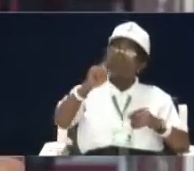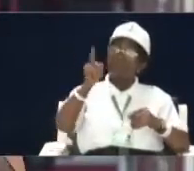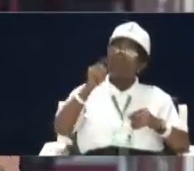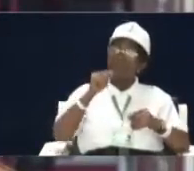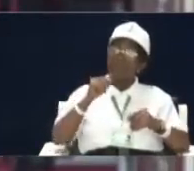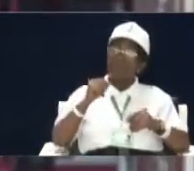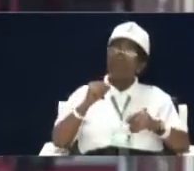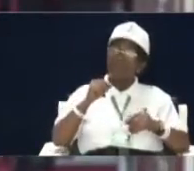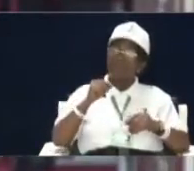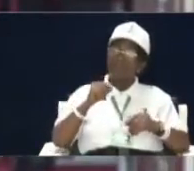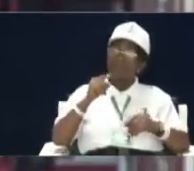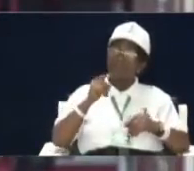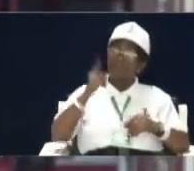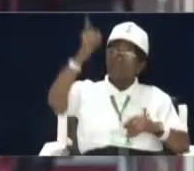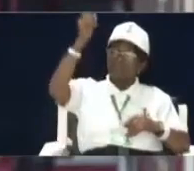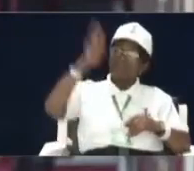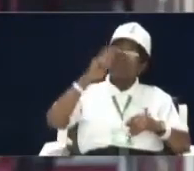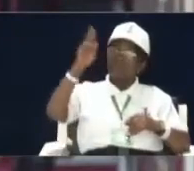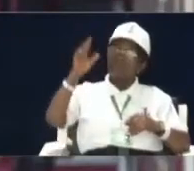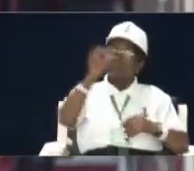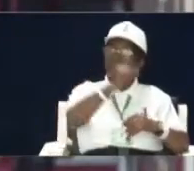you are taking me.